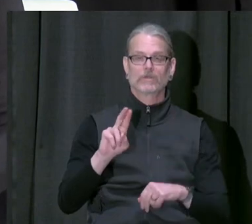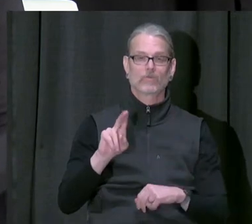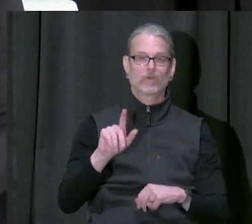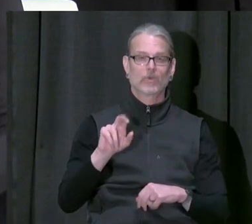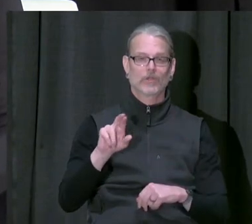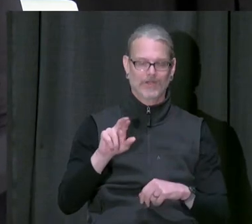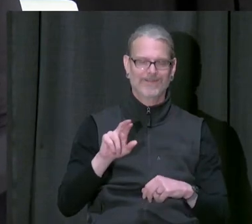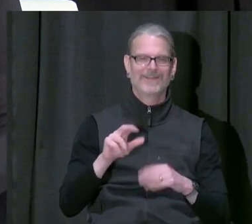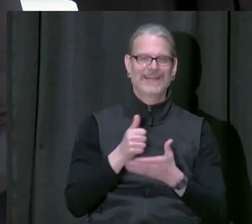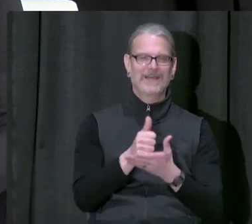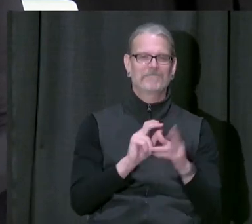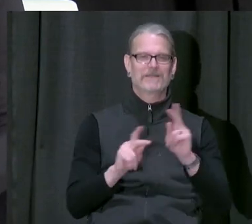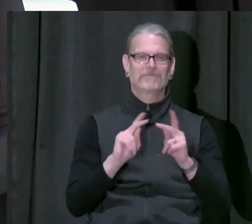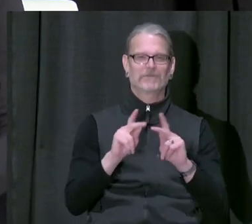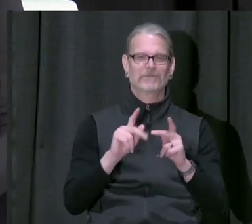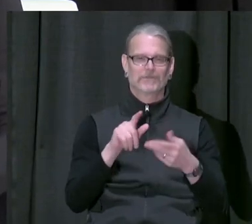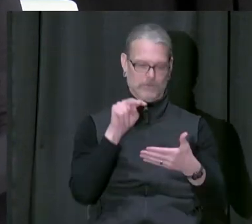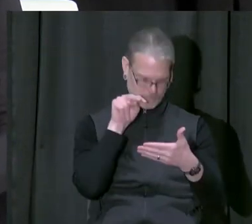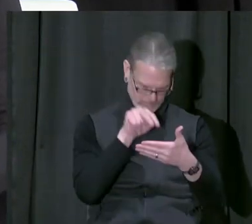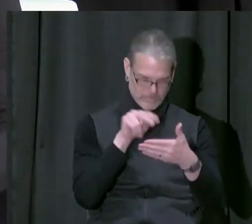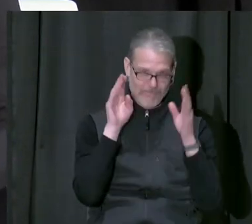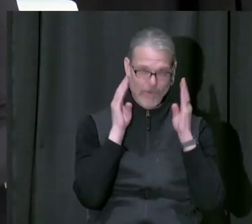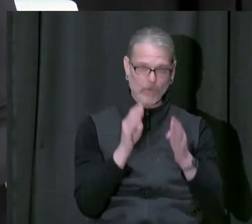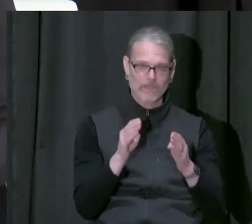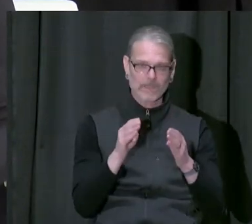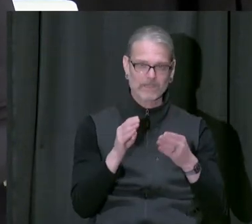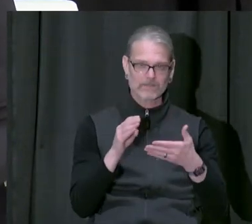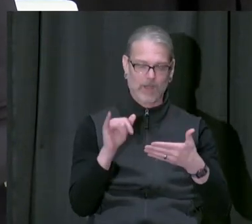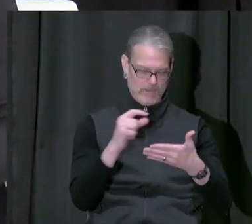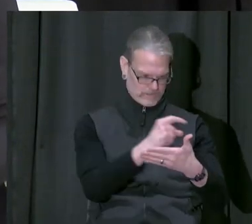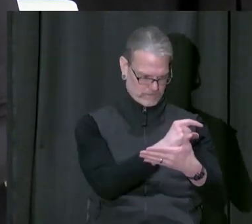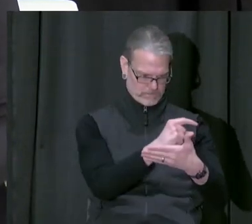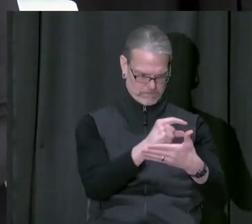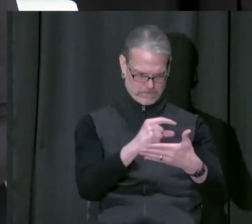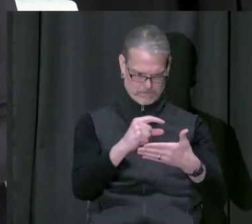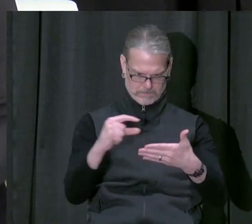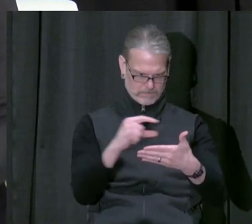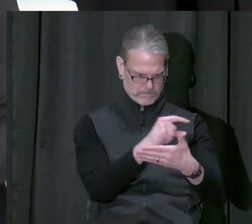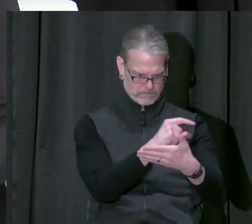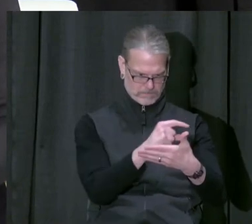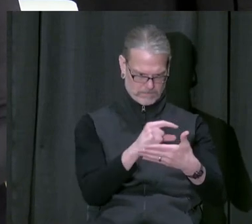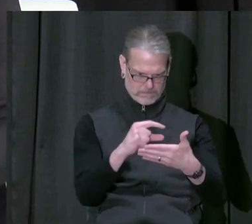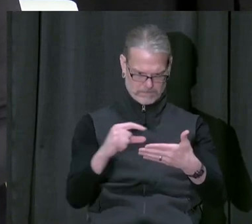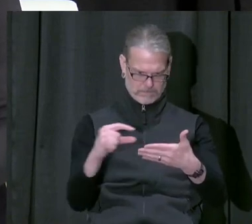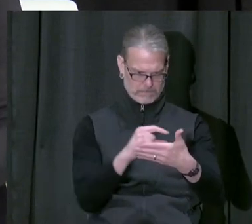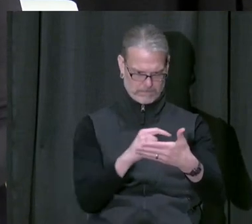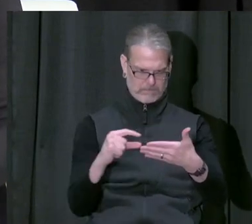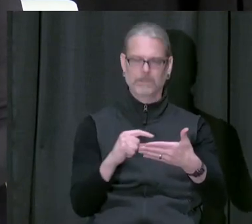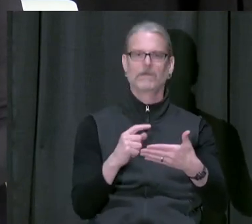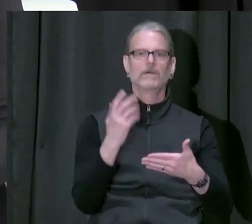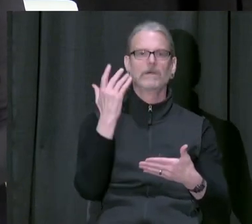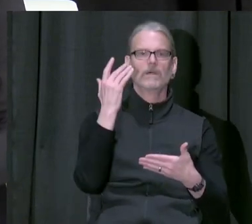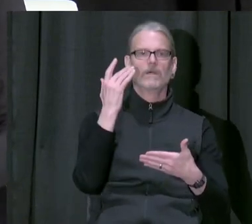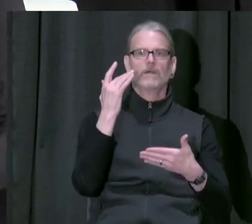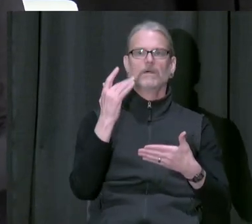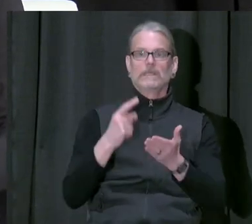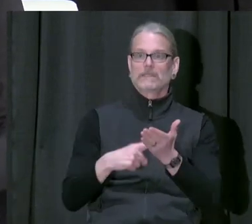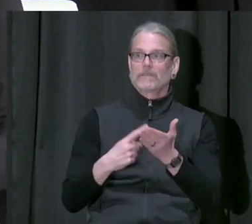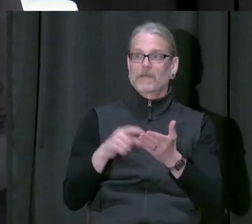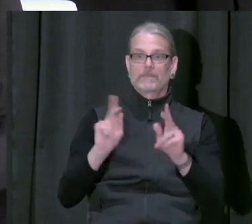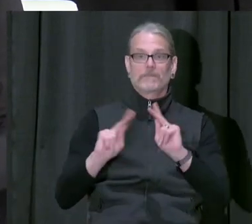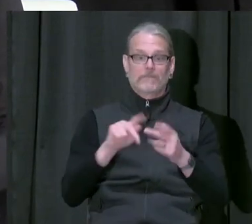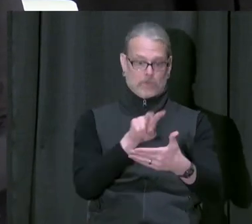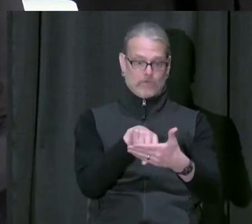more focused on the text as they're reading and tracking with their eyes, because for a lot of users, reading long-form